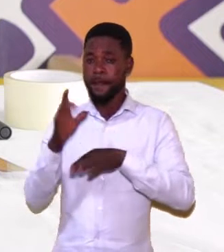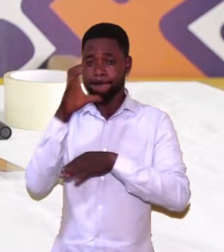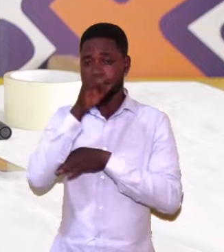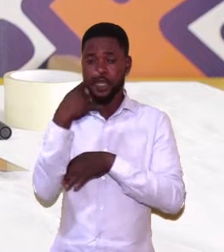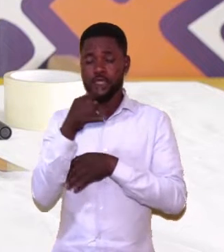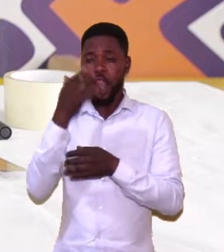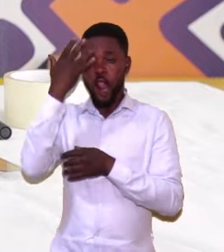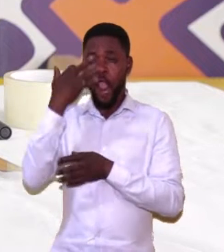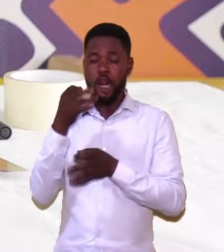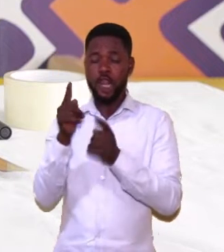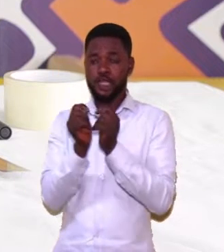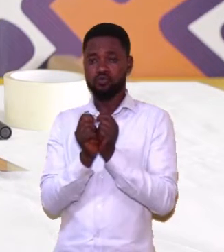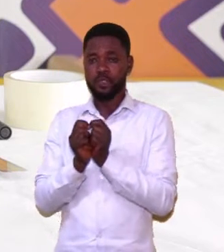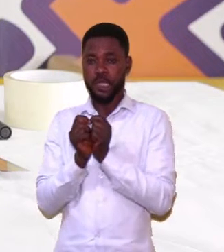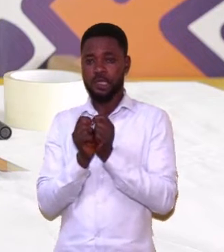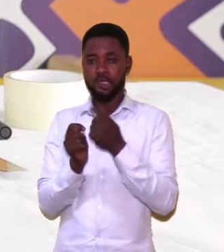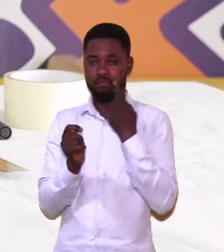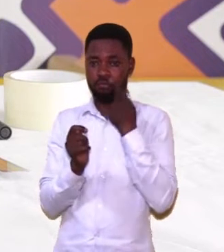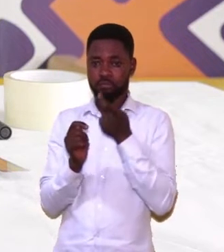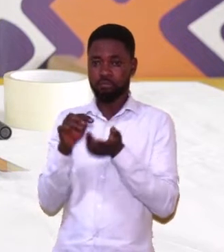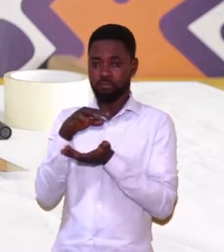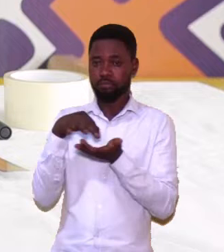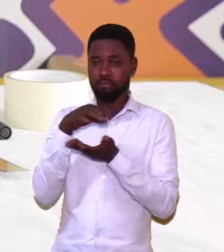mix the colors together.